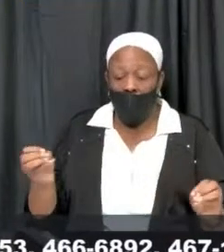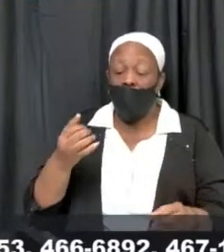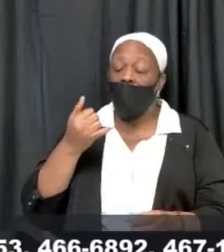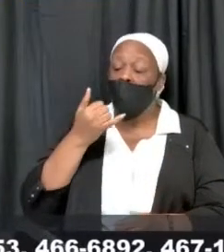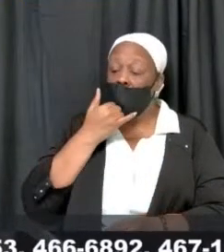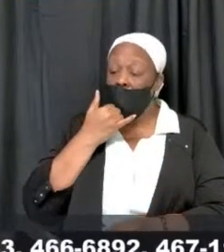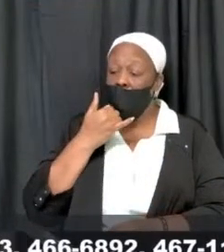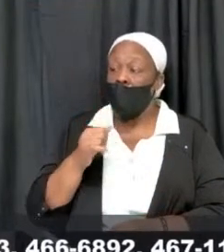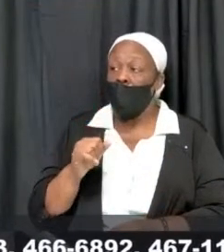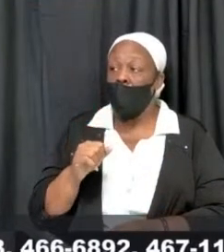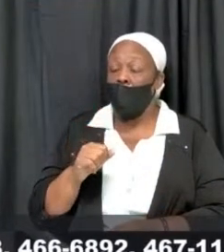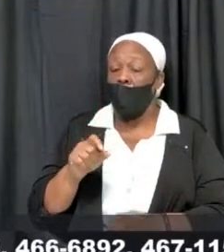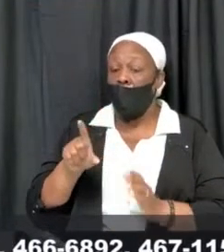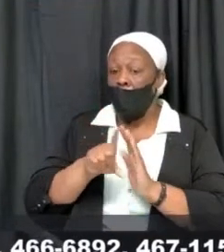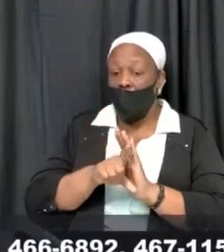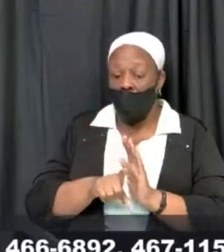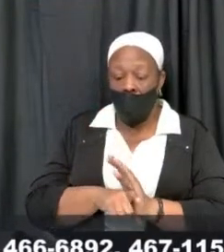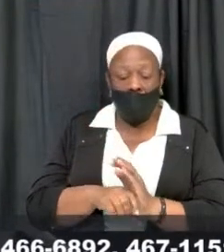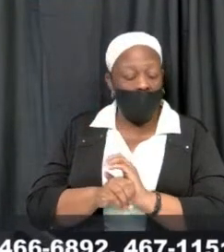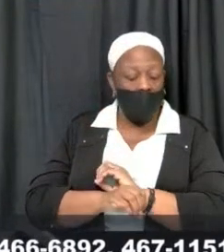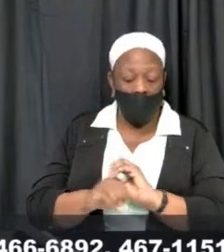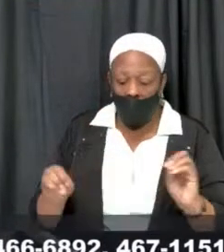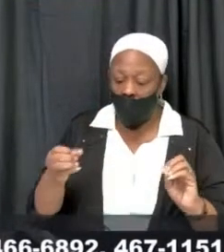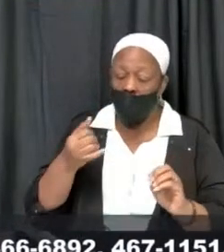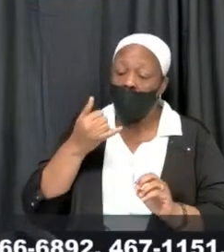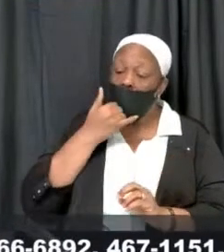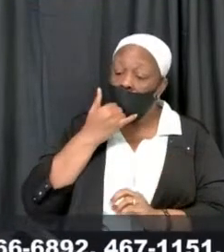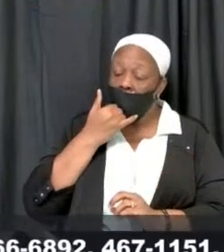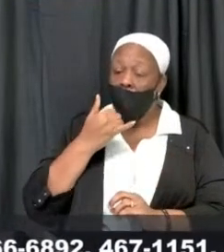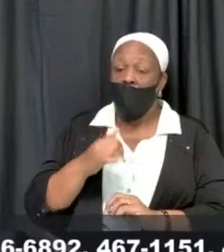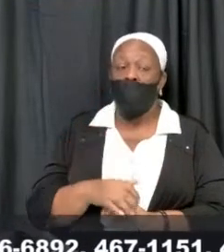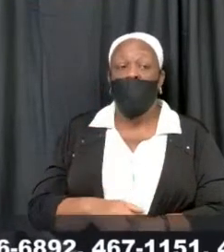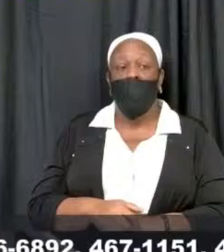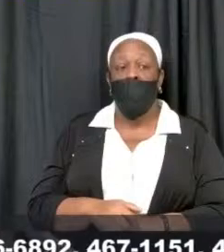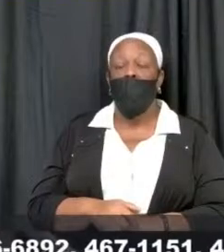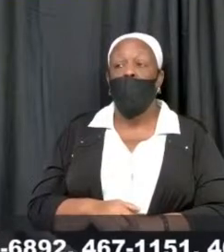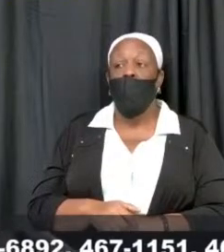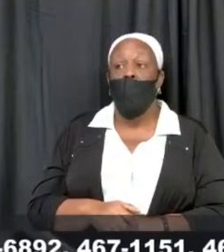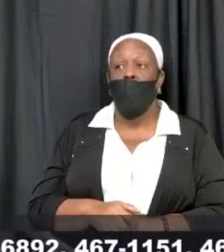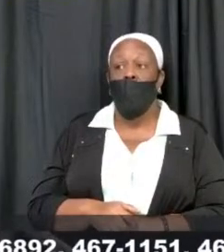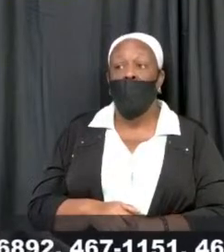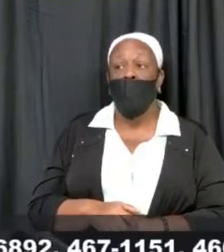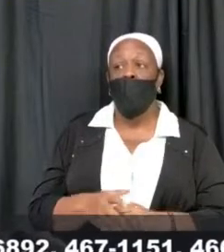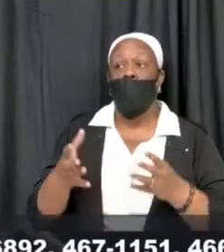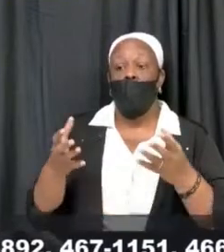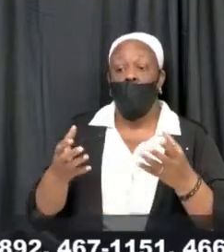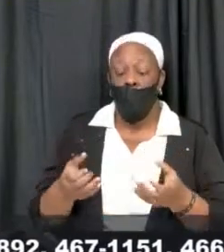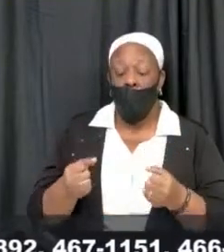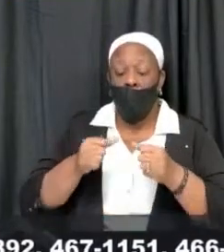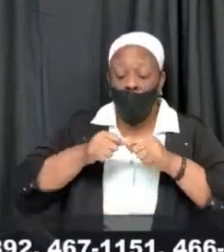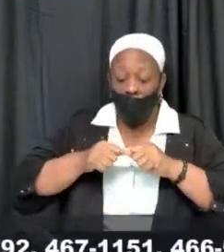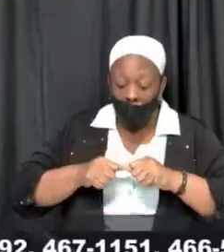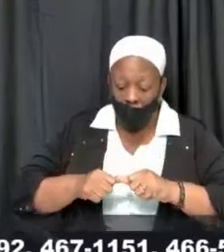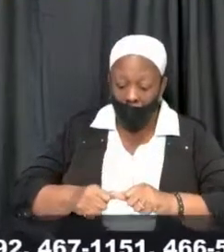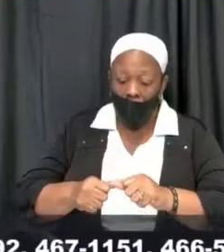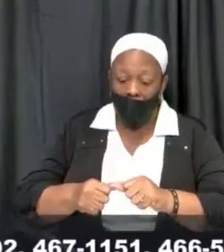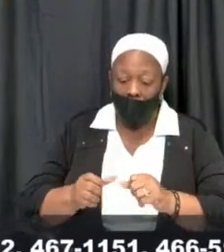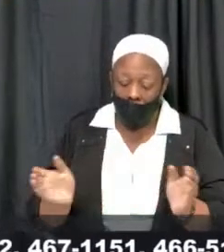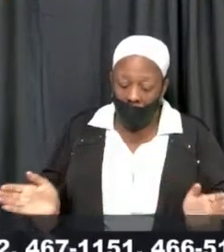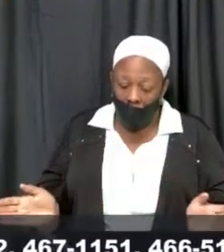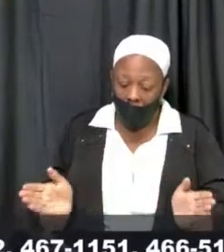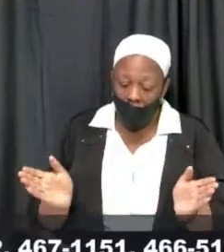international law, or local law for that matter. We would want to continue to urge